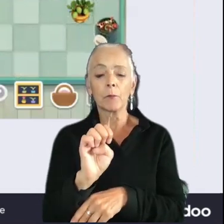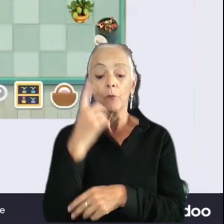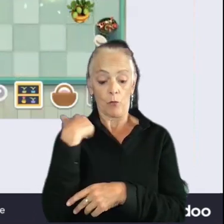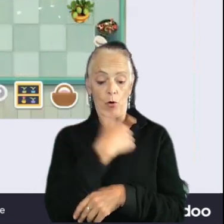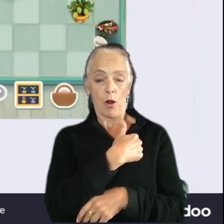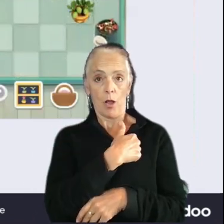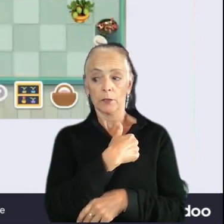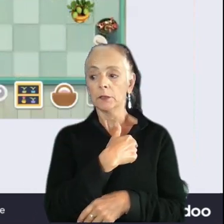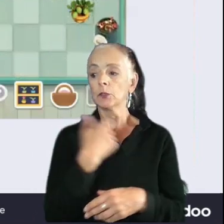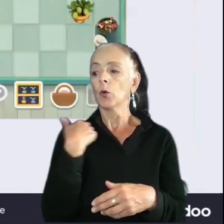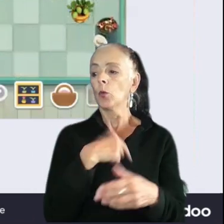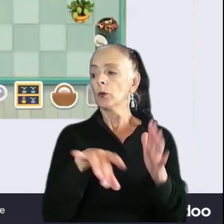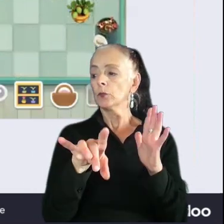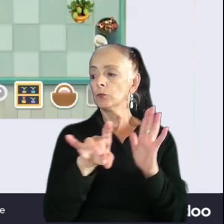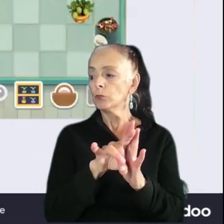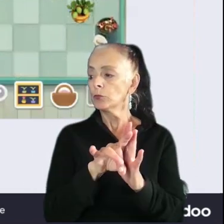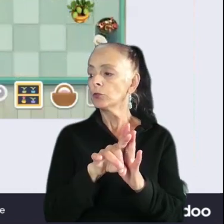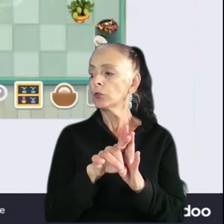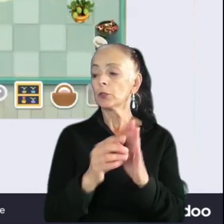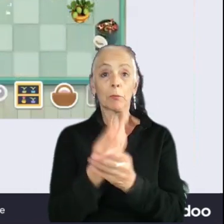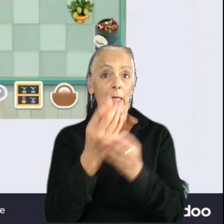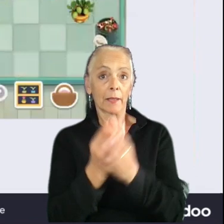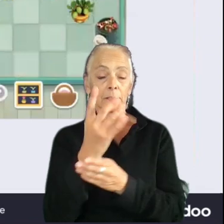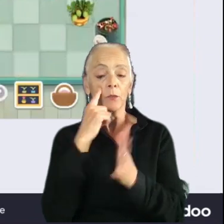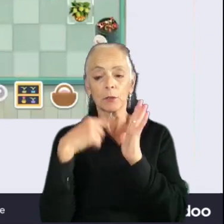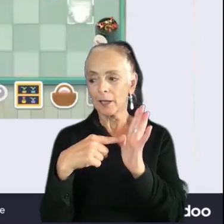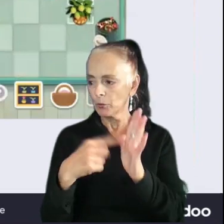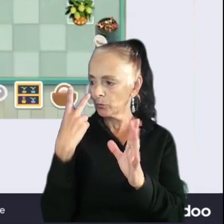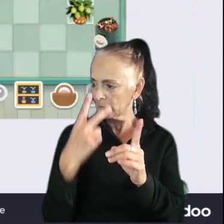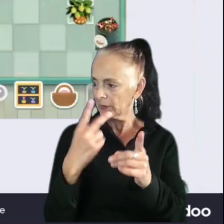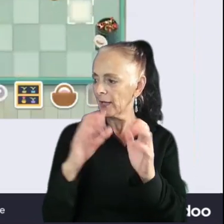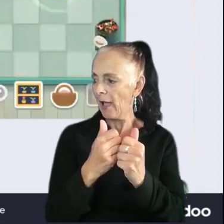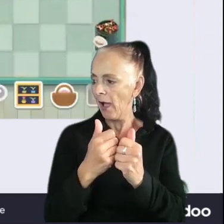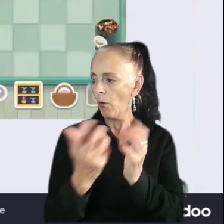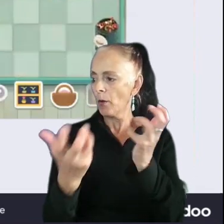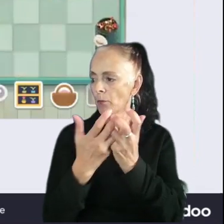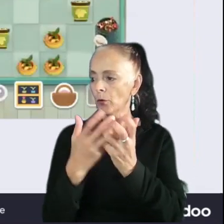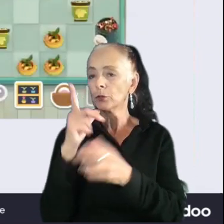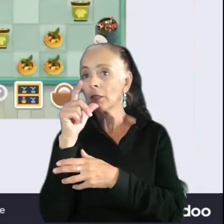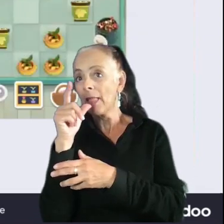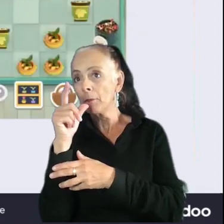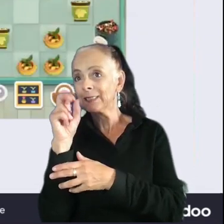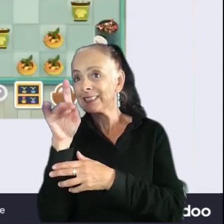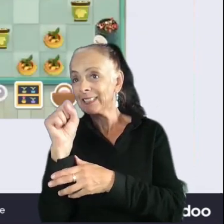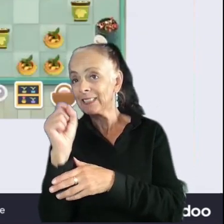pick plants. So here in the video is an example on how you can merge lemon seeds until you get a lemon